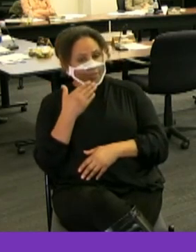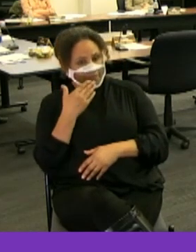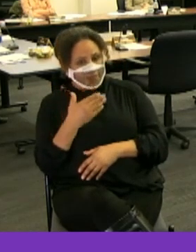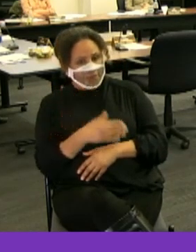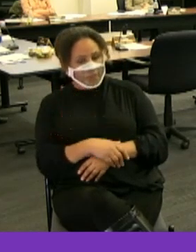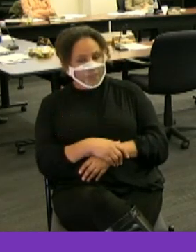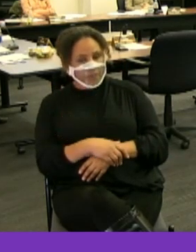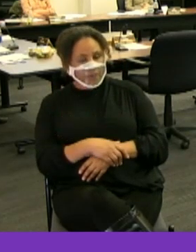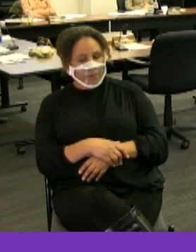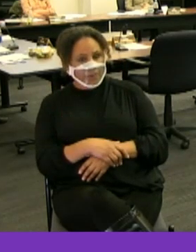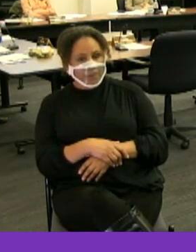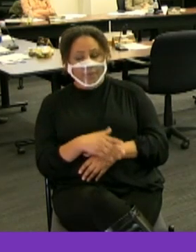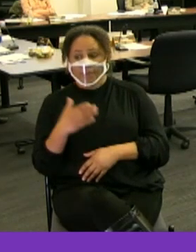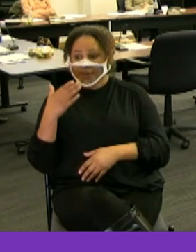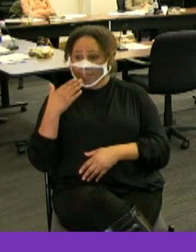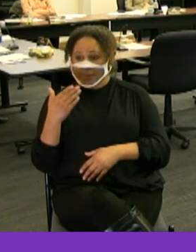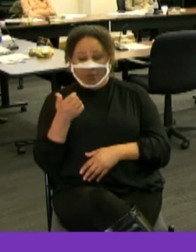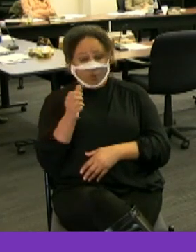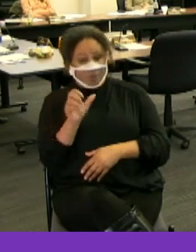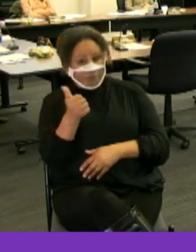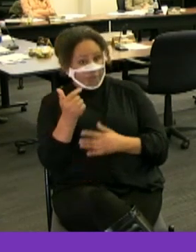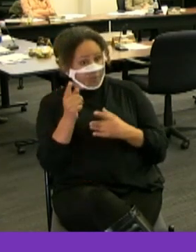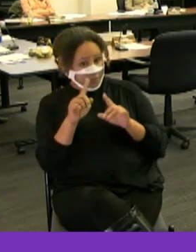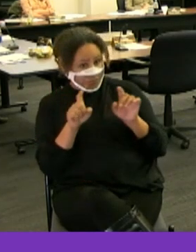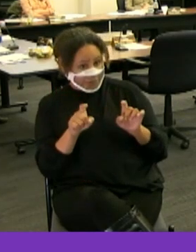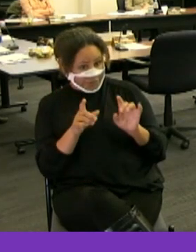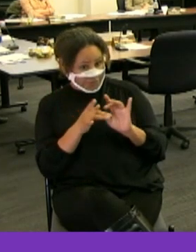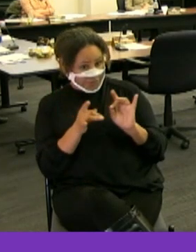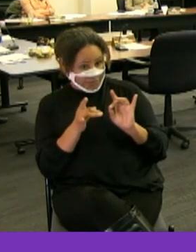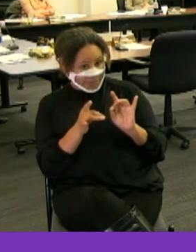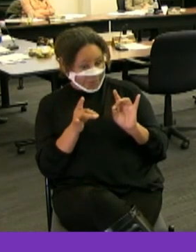you. And thank you. Any other questions or comments?